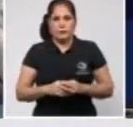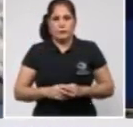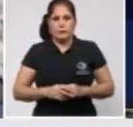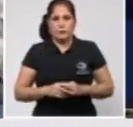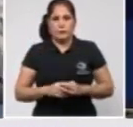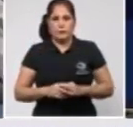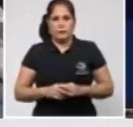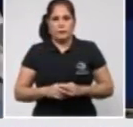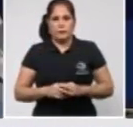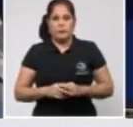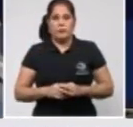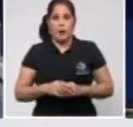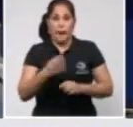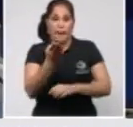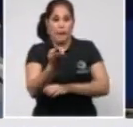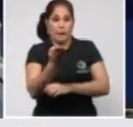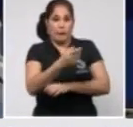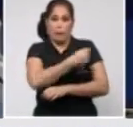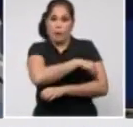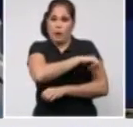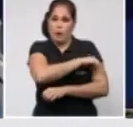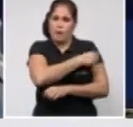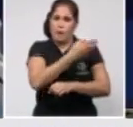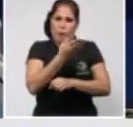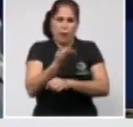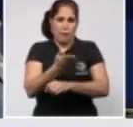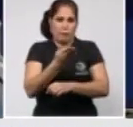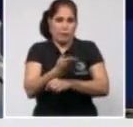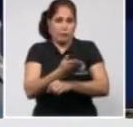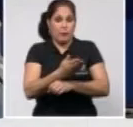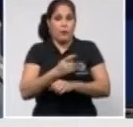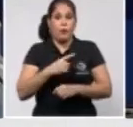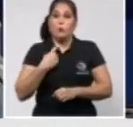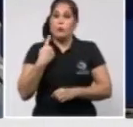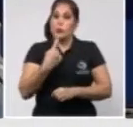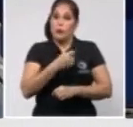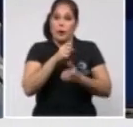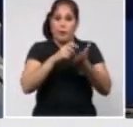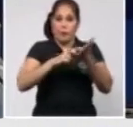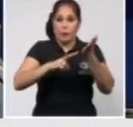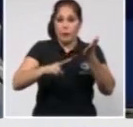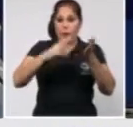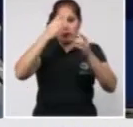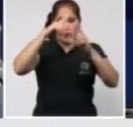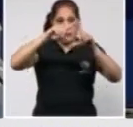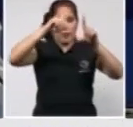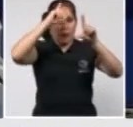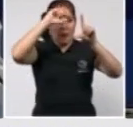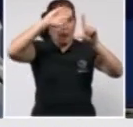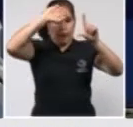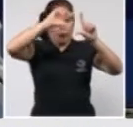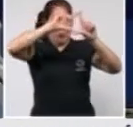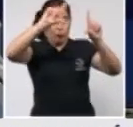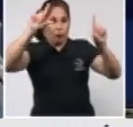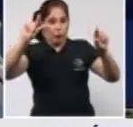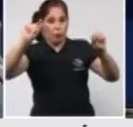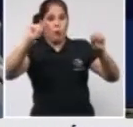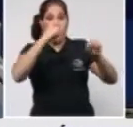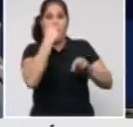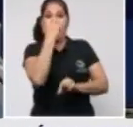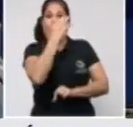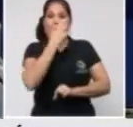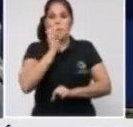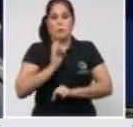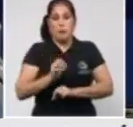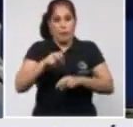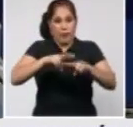virus. As I always mention, samples from all of the country's territories were tested,